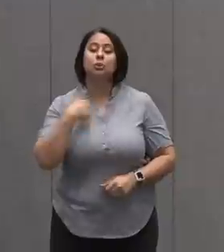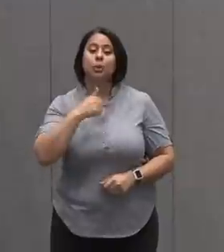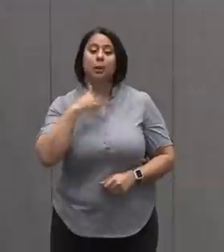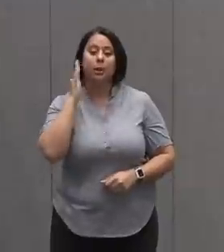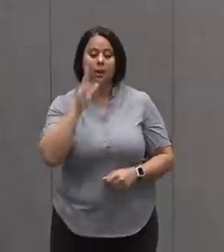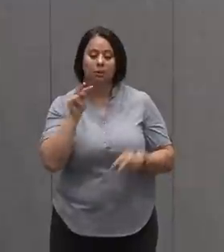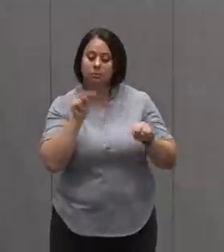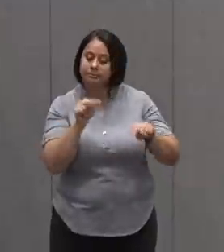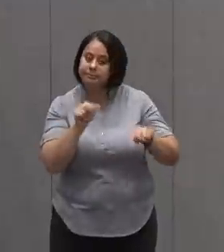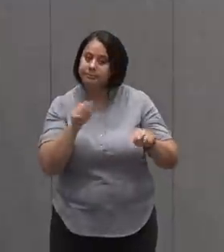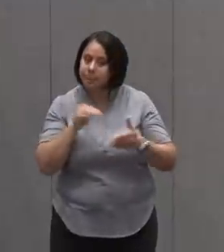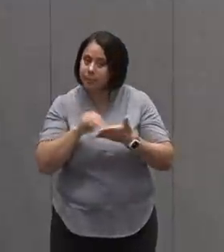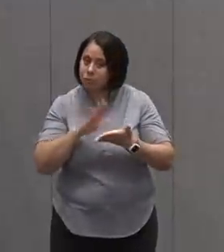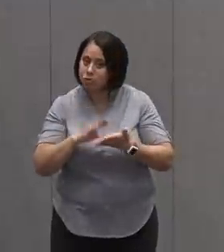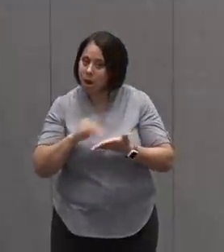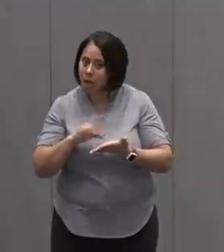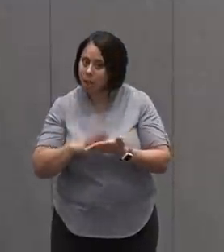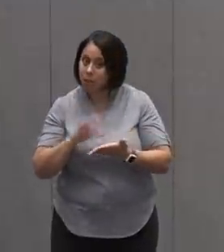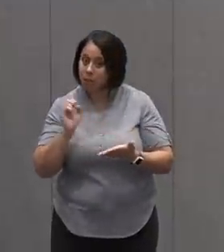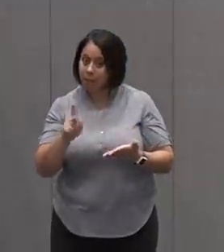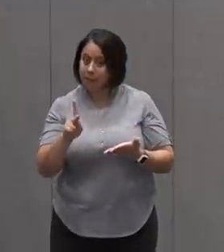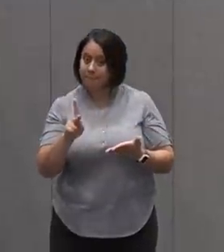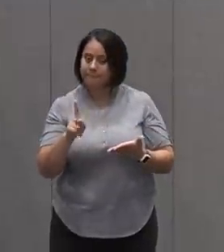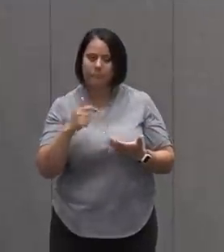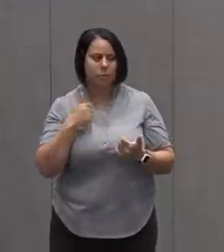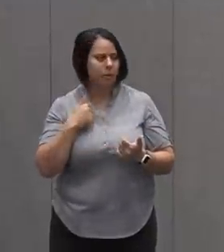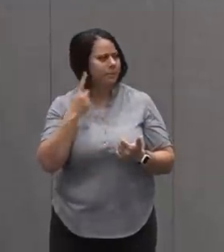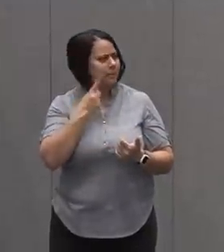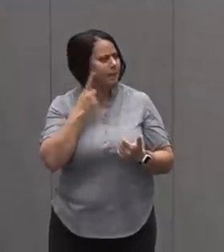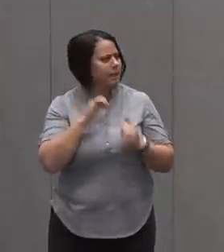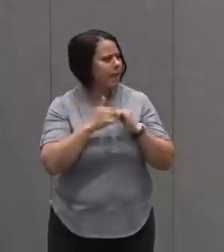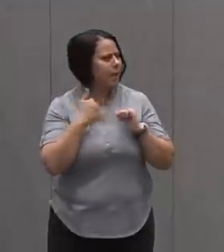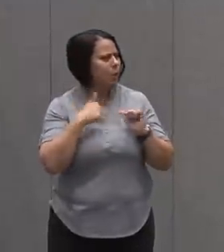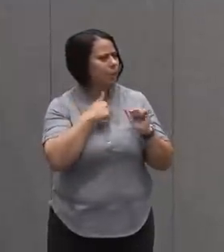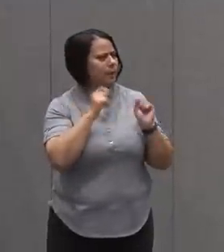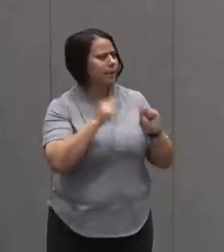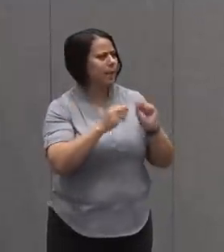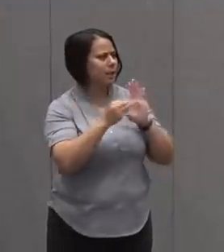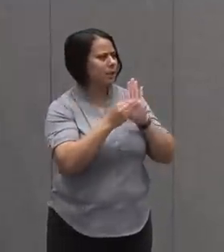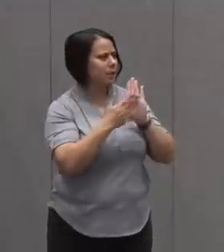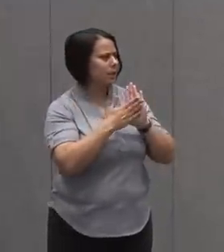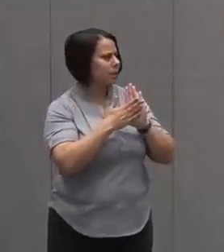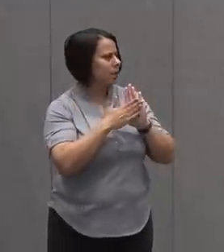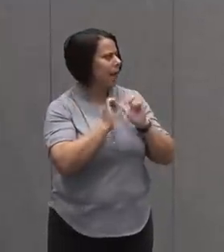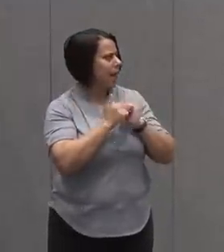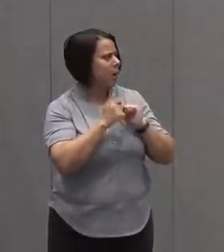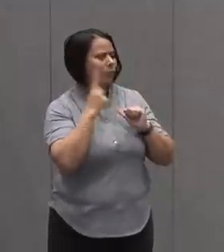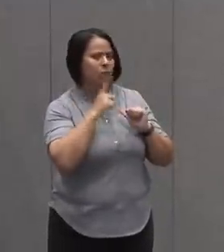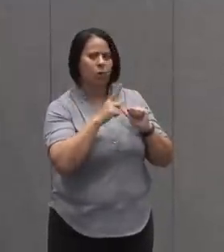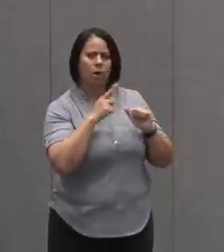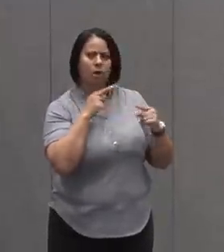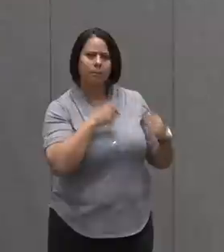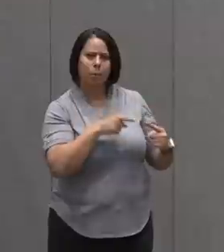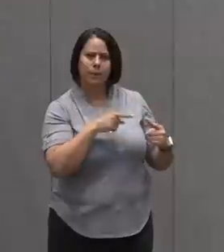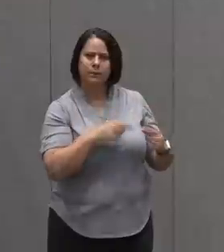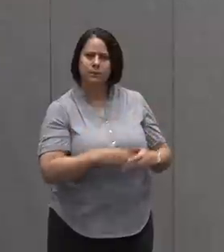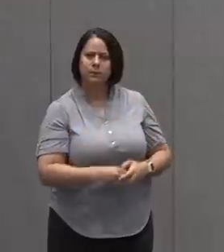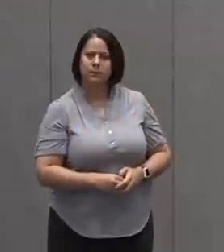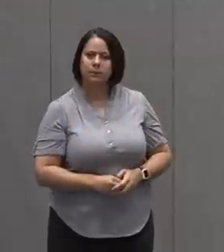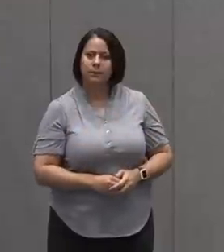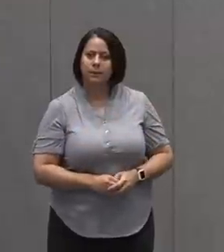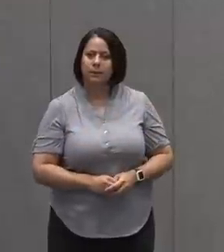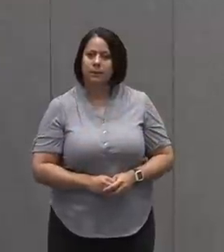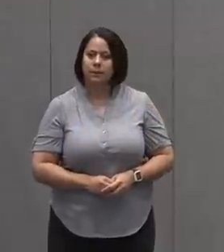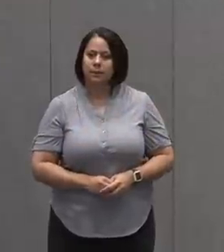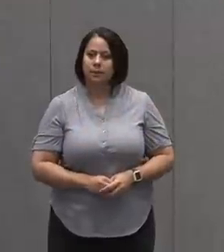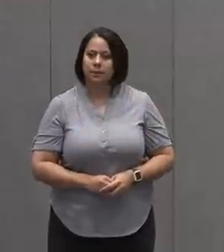that. And the only way to be, I'm trying to think, is there a way we could keep track of it on our thing to see who got the point? No, whoever wins